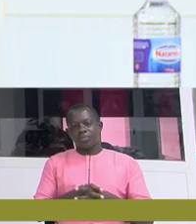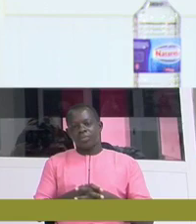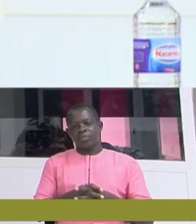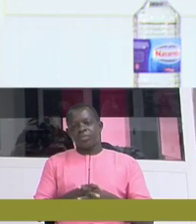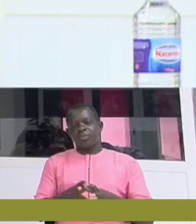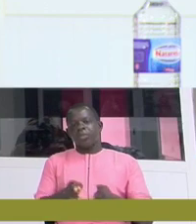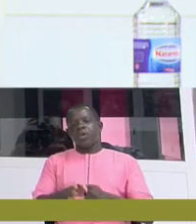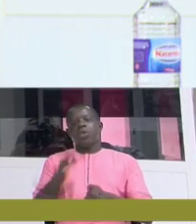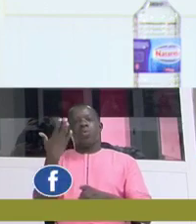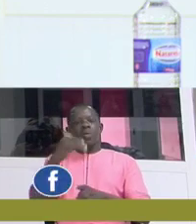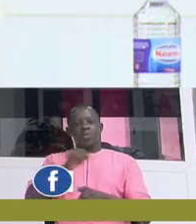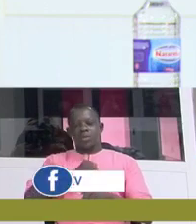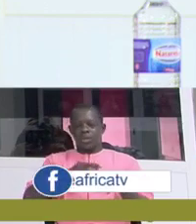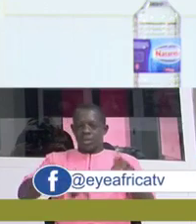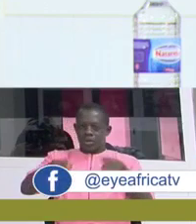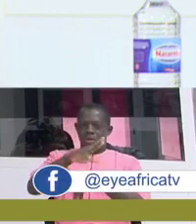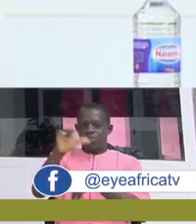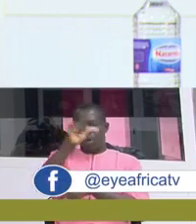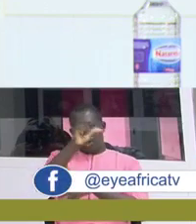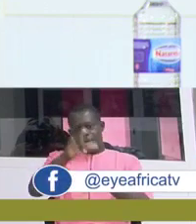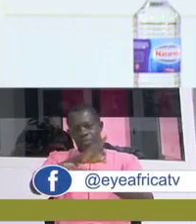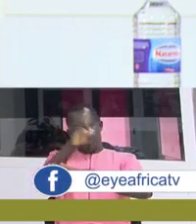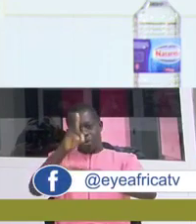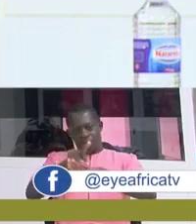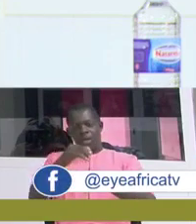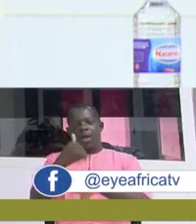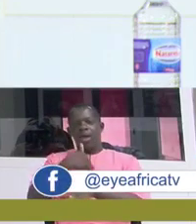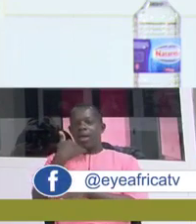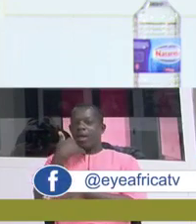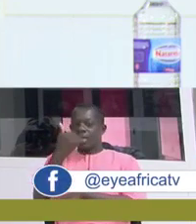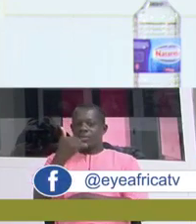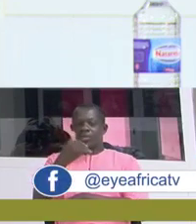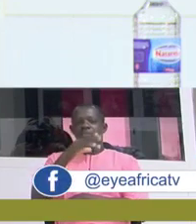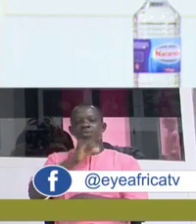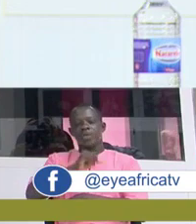murtaje. I went back there. Nganyi ninka. I asked him.